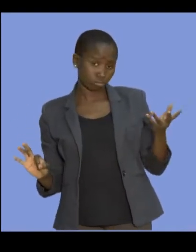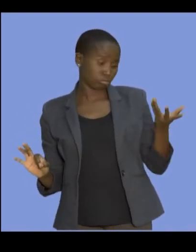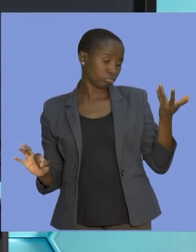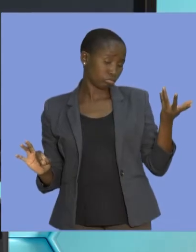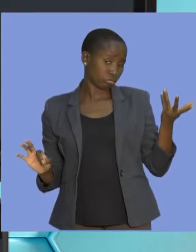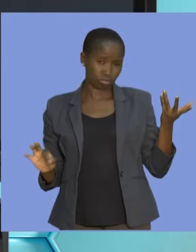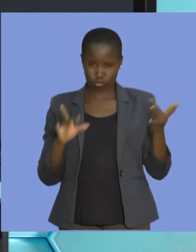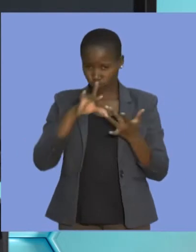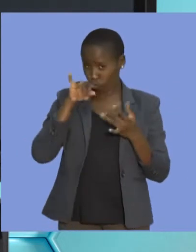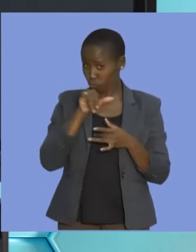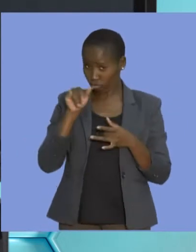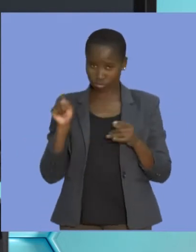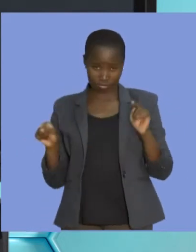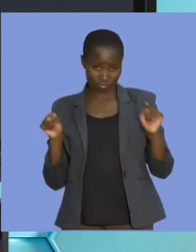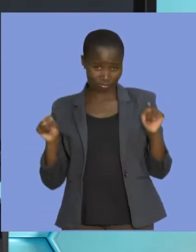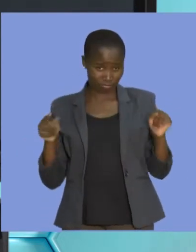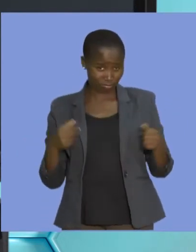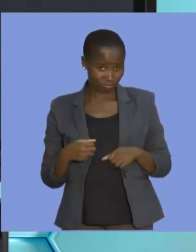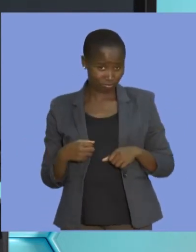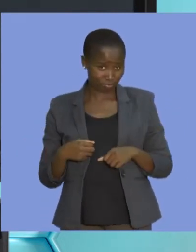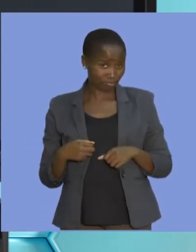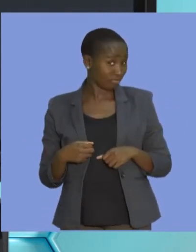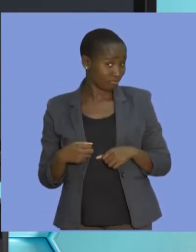What will you choose?